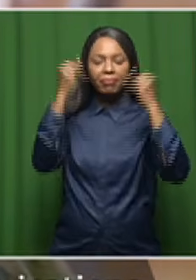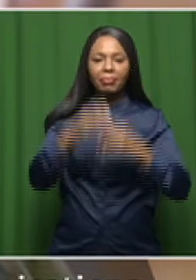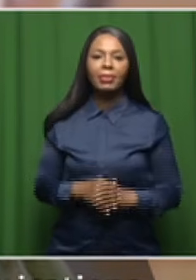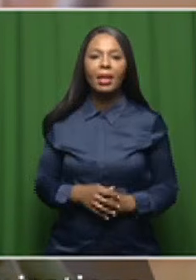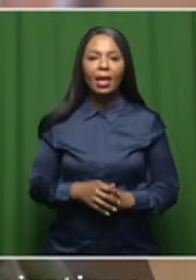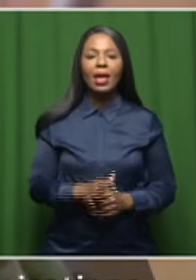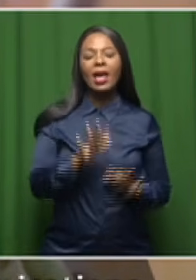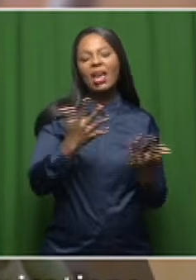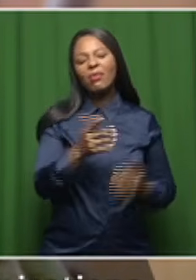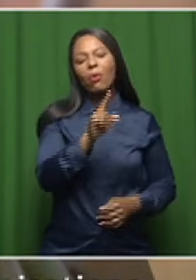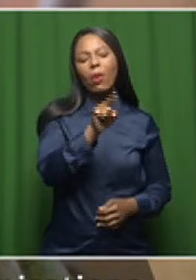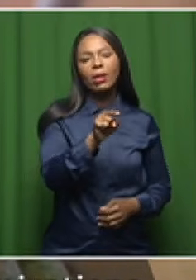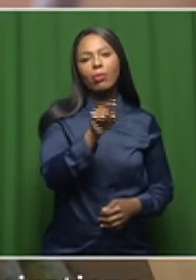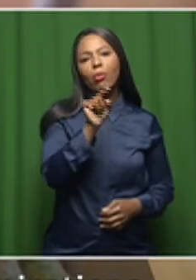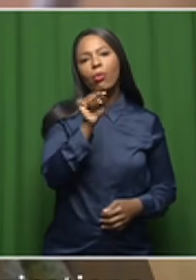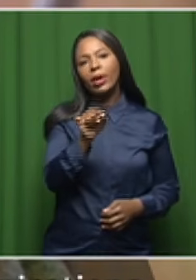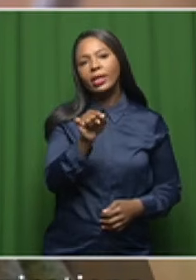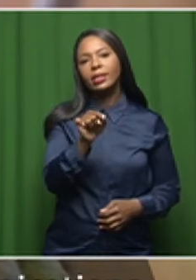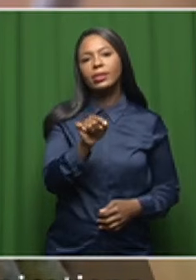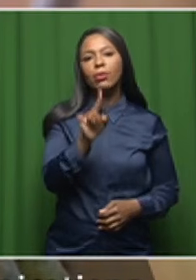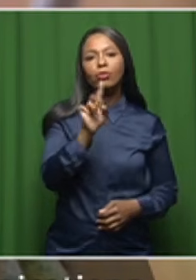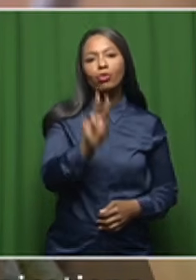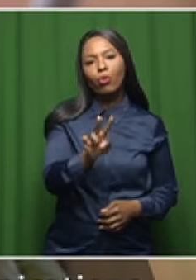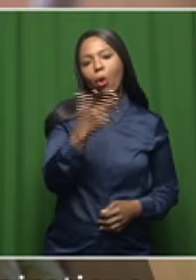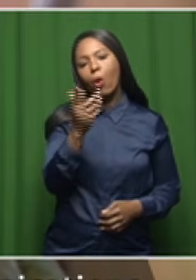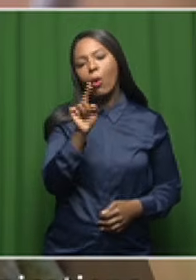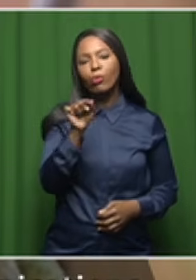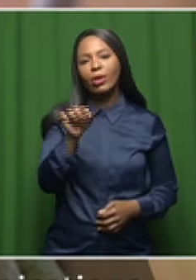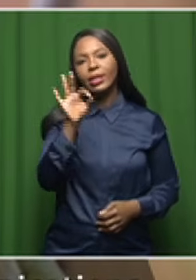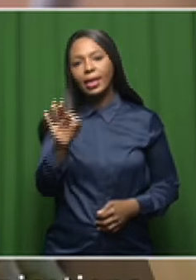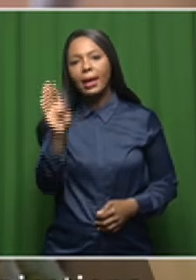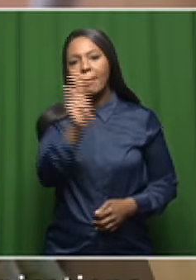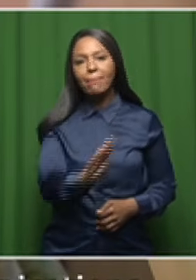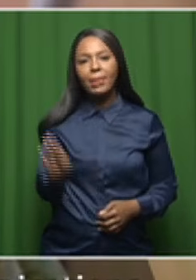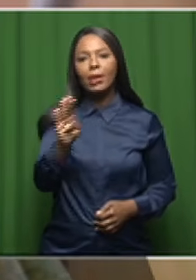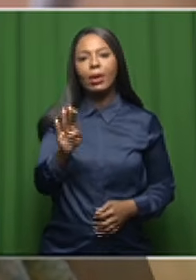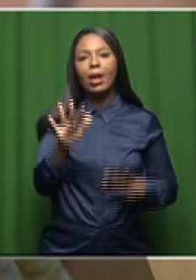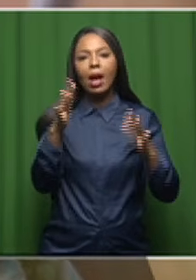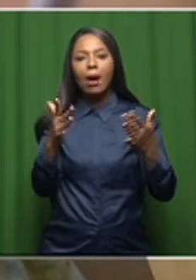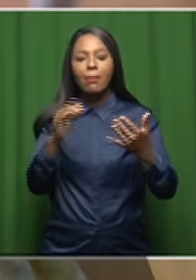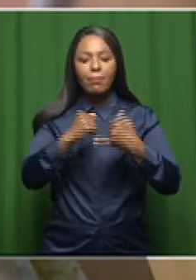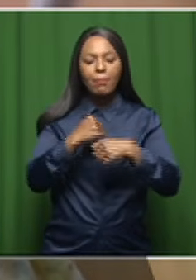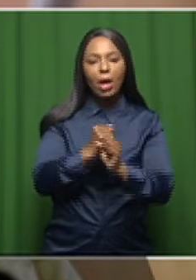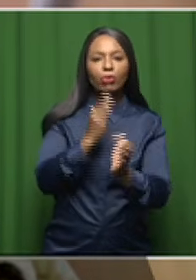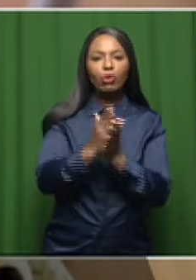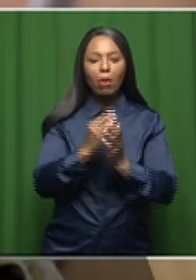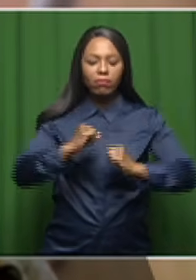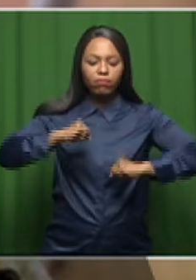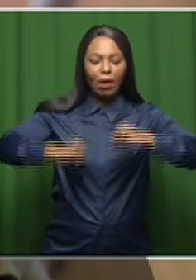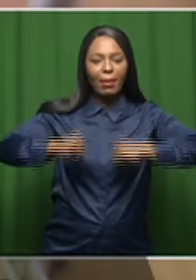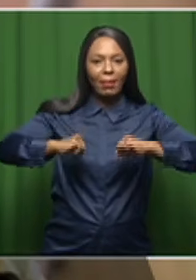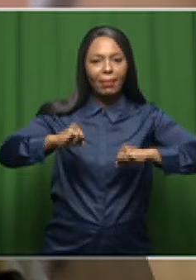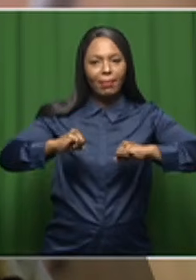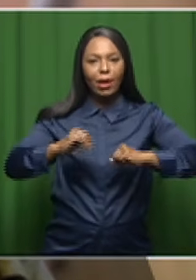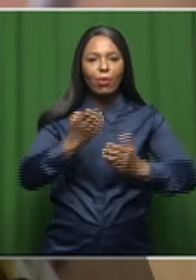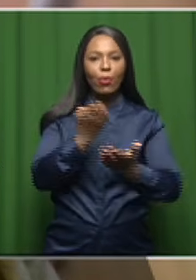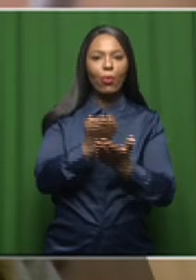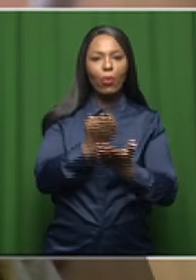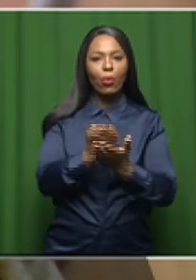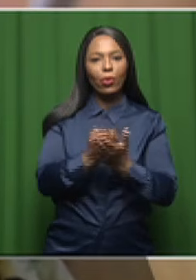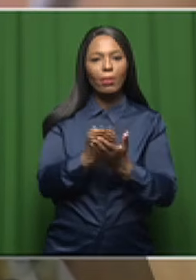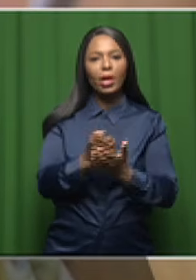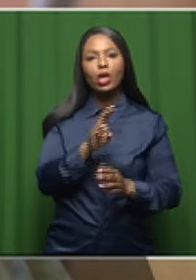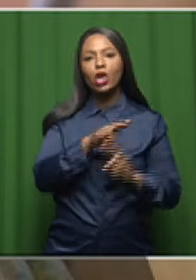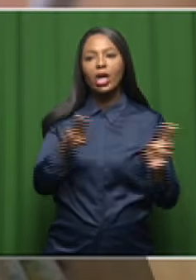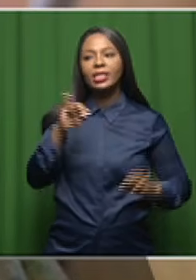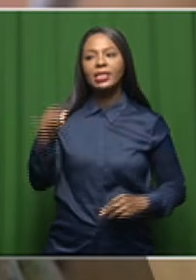1.3 billion population, how do we make sure that we maximize on that economies of scale and not look at just South Africa with the 64